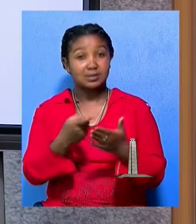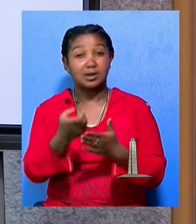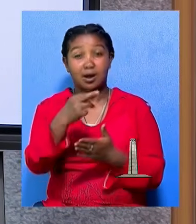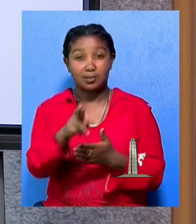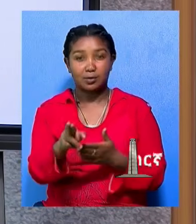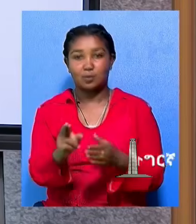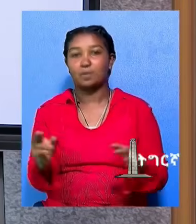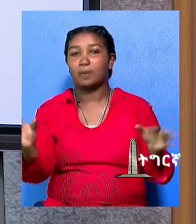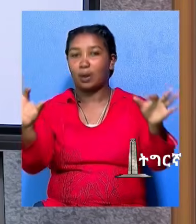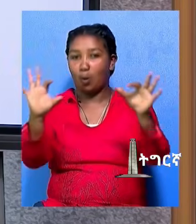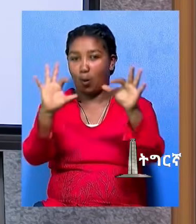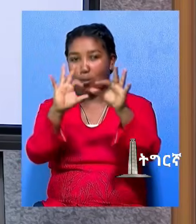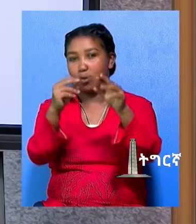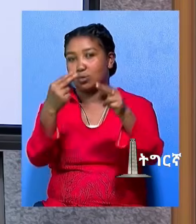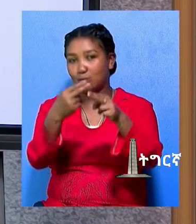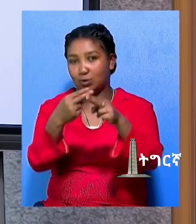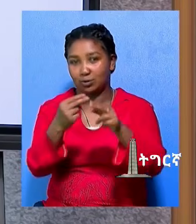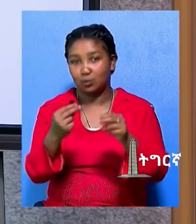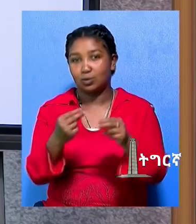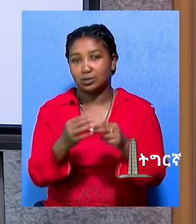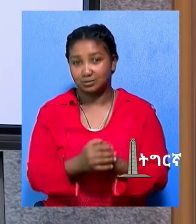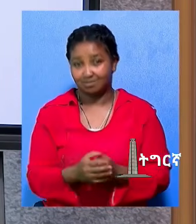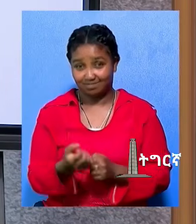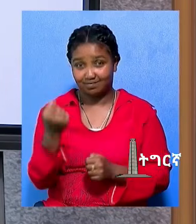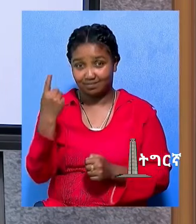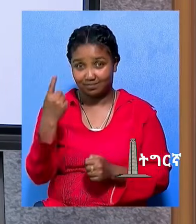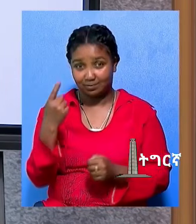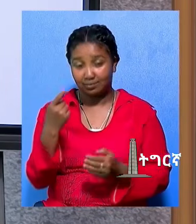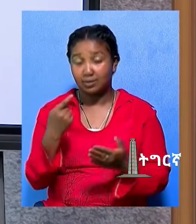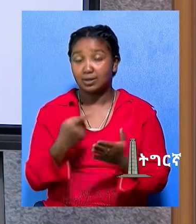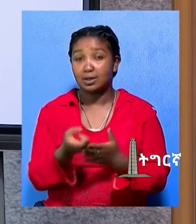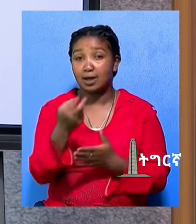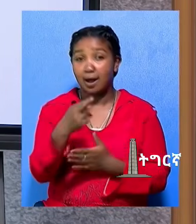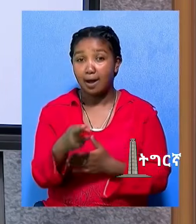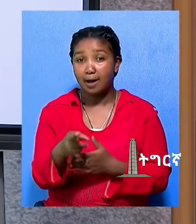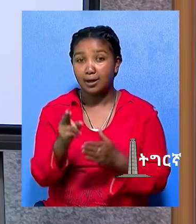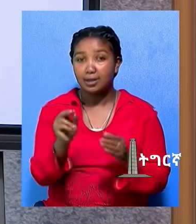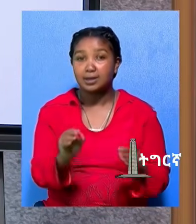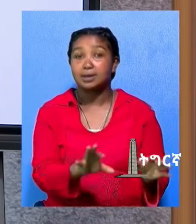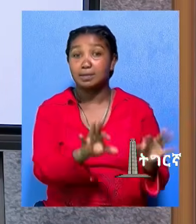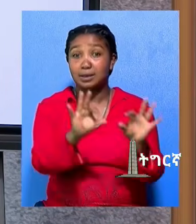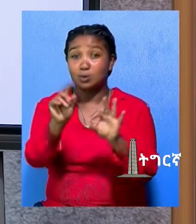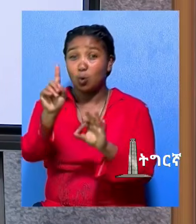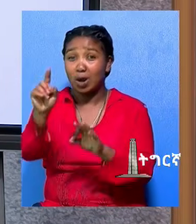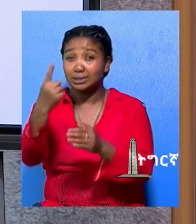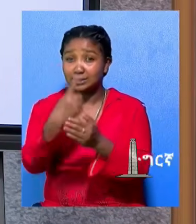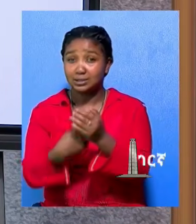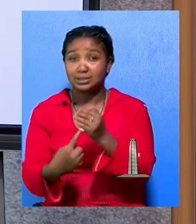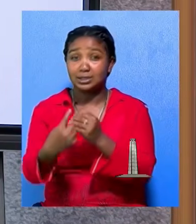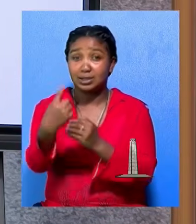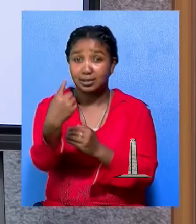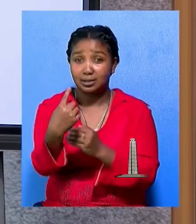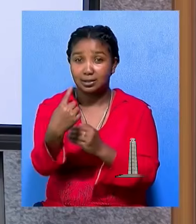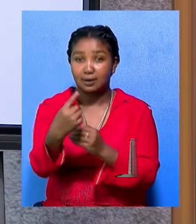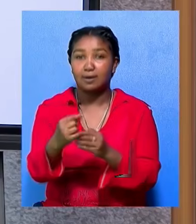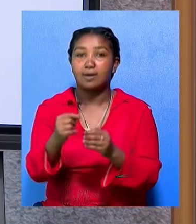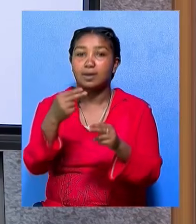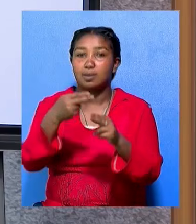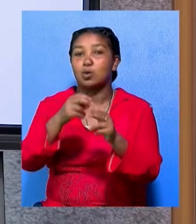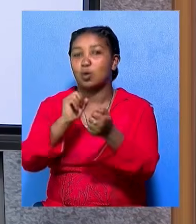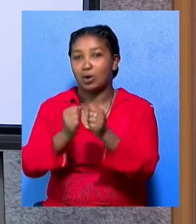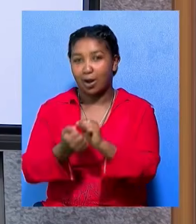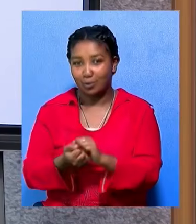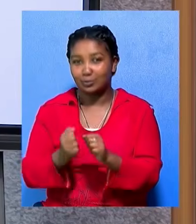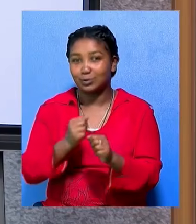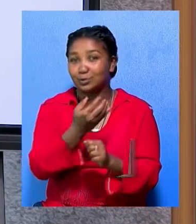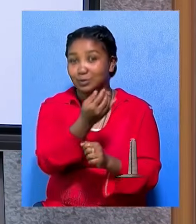what? Compound words. Is it clear? They are replaced by one single pronoun. So